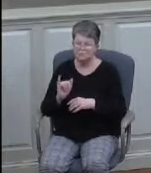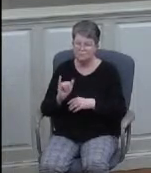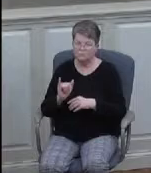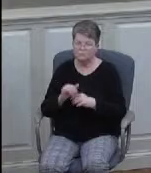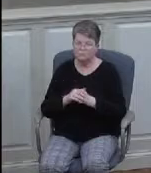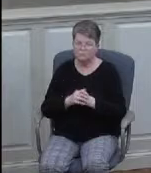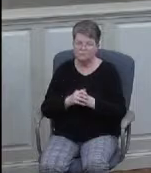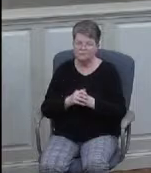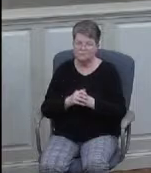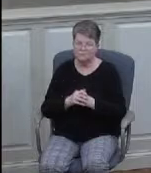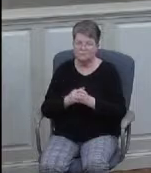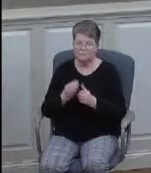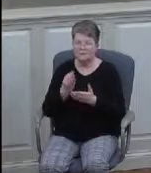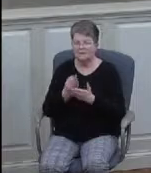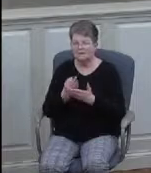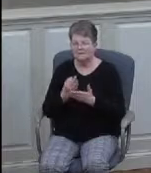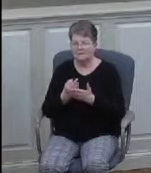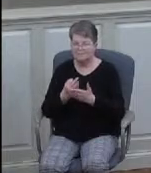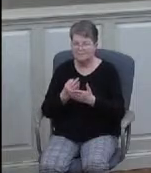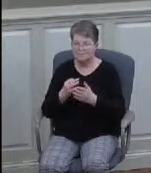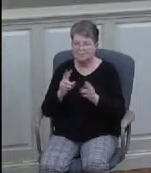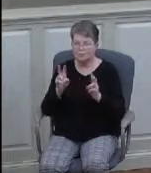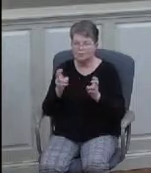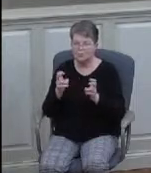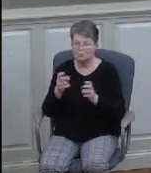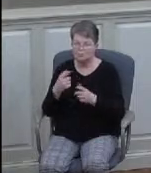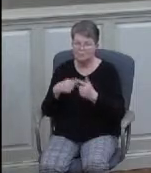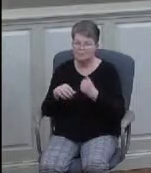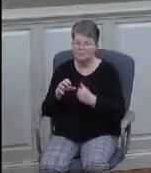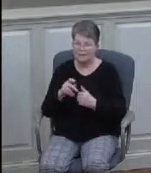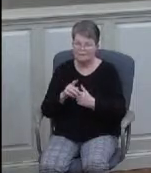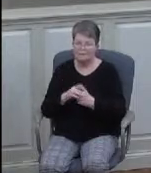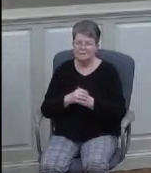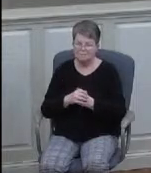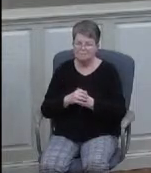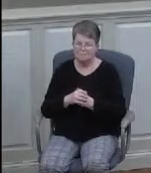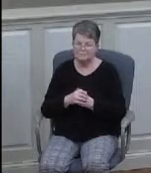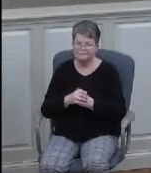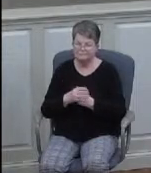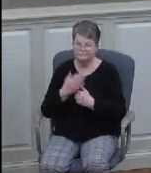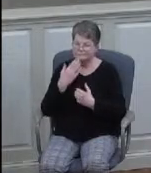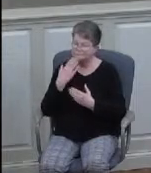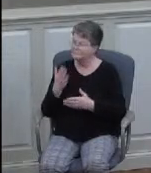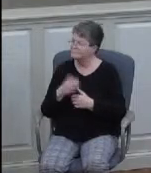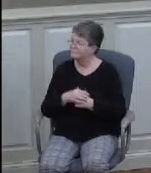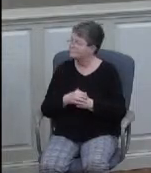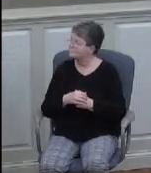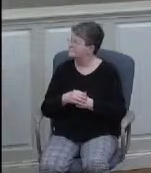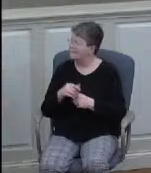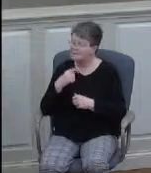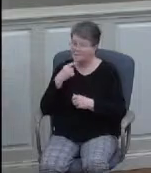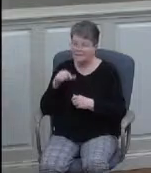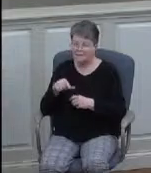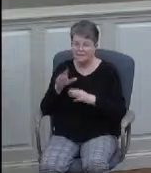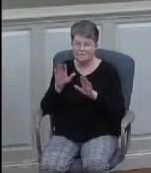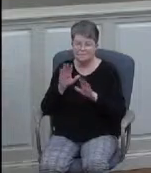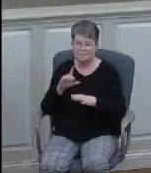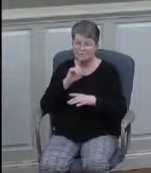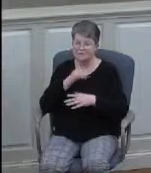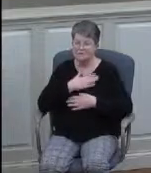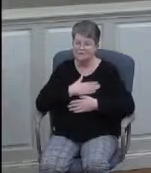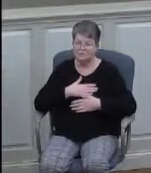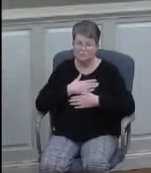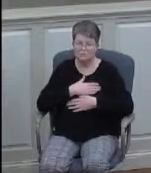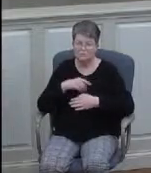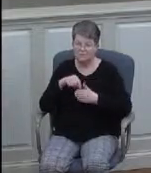on what the financial quotes come back with. Okay, no, right. Thank you. Yeah, this was phenomenal. I enjoyed it thoroughly